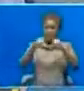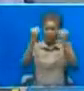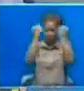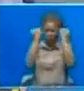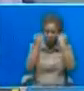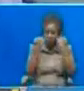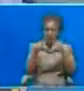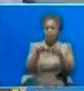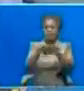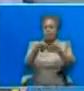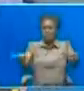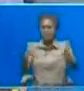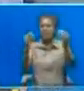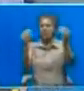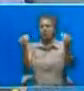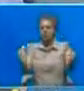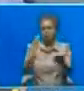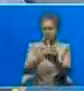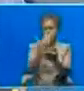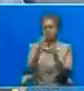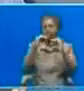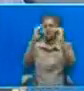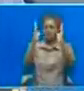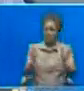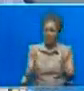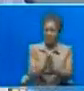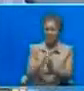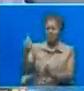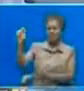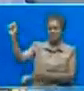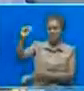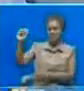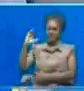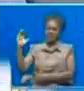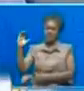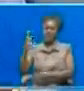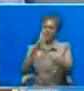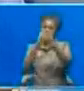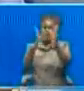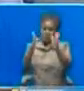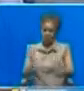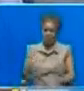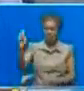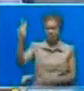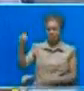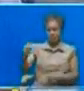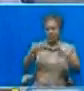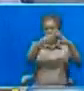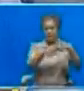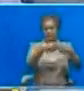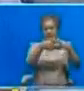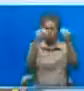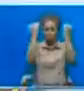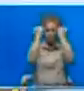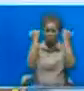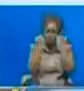stalemate will be the long-lasting solution between the teachers and their employer. Asha Mwilu, KTN, at the industrial court.